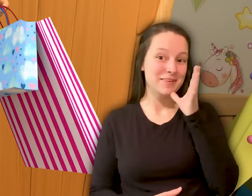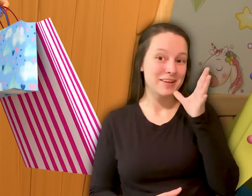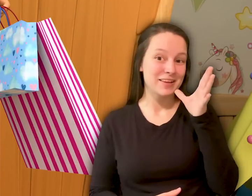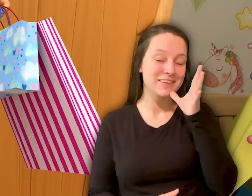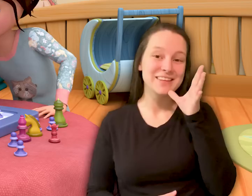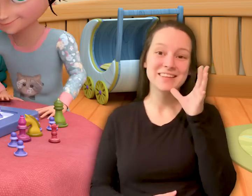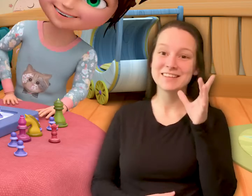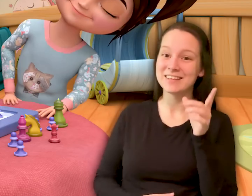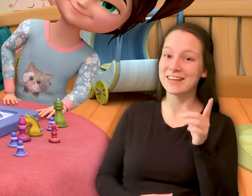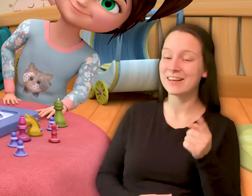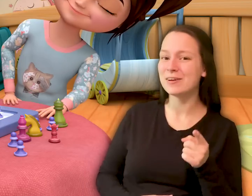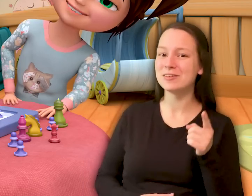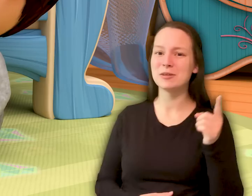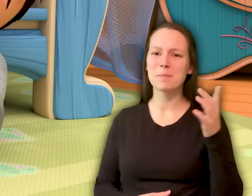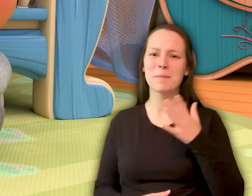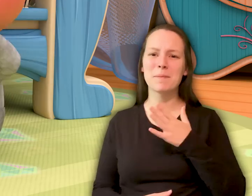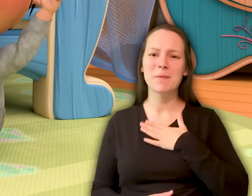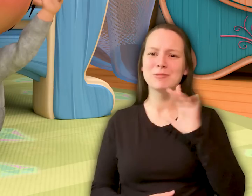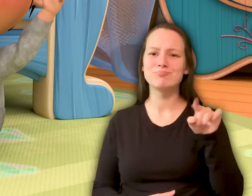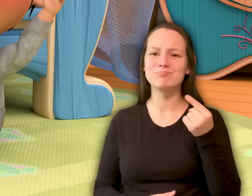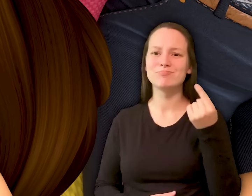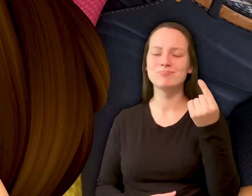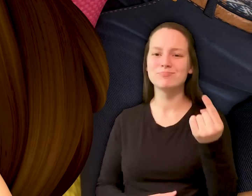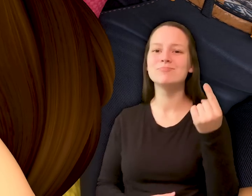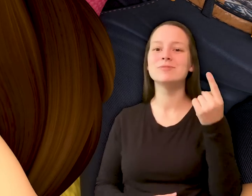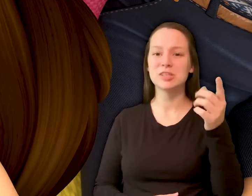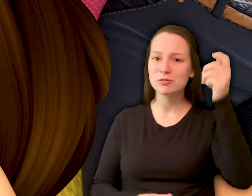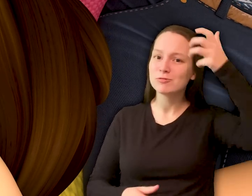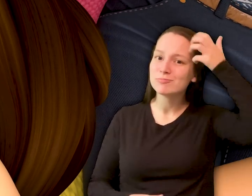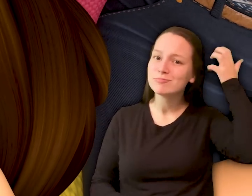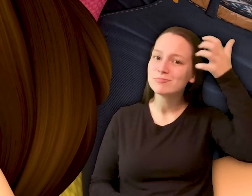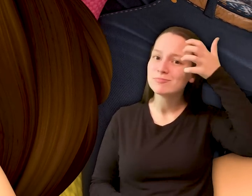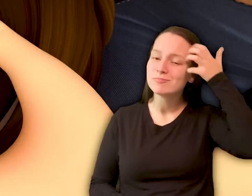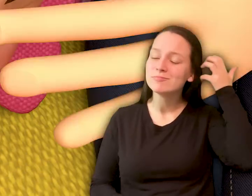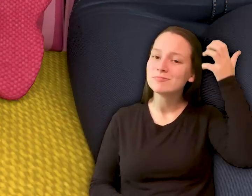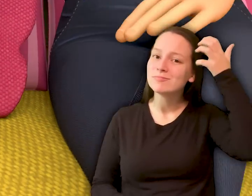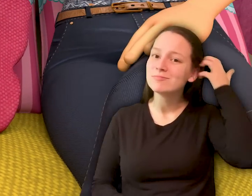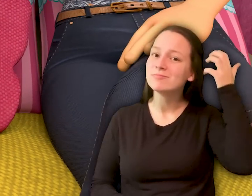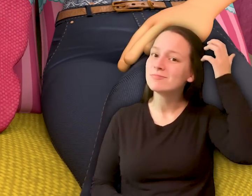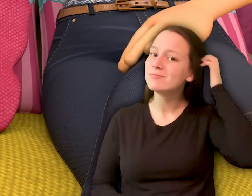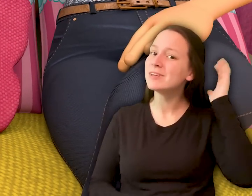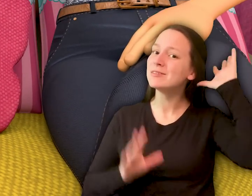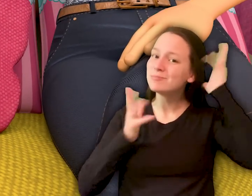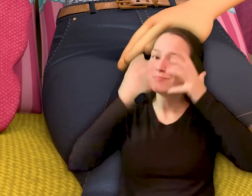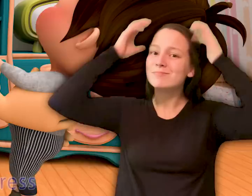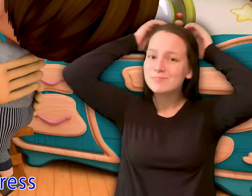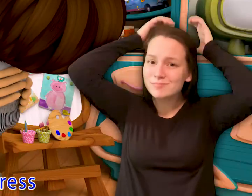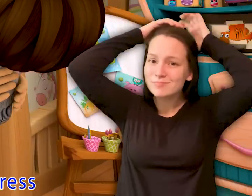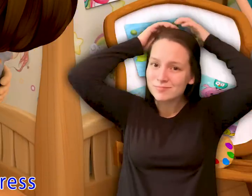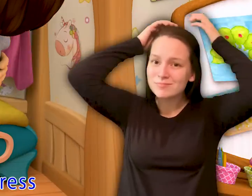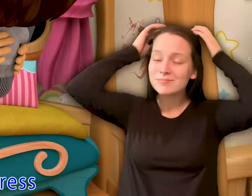Mommy Mommy our only one combing my hair in a lovely